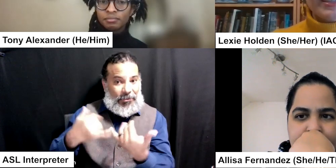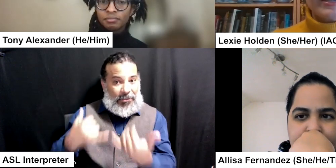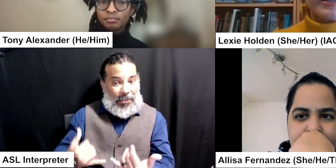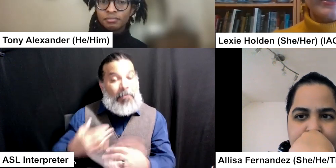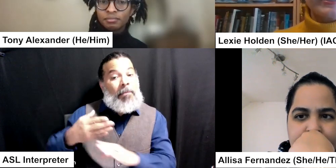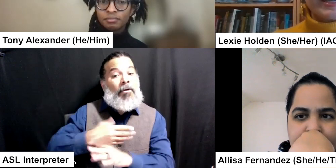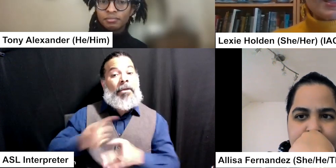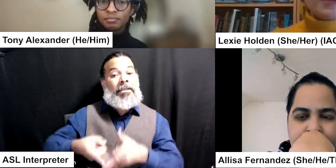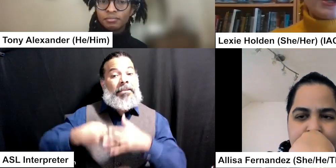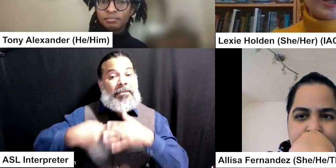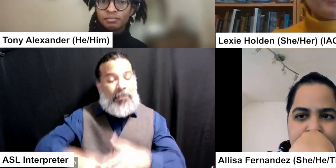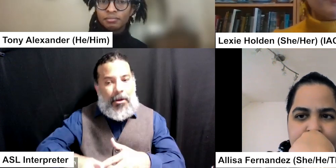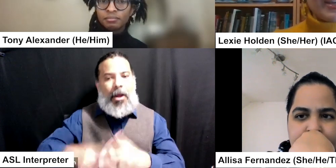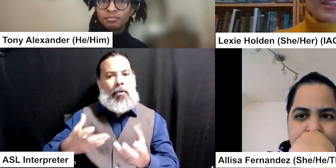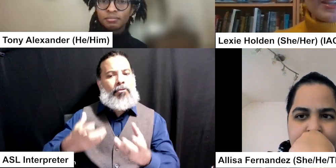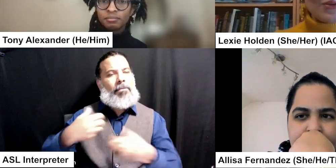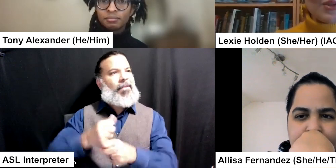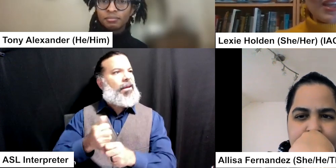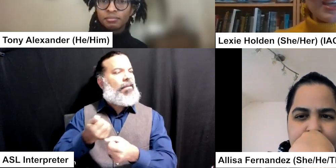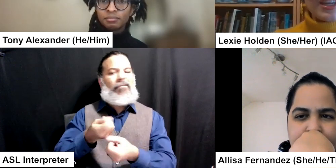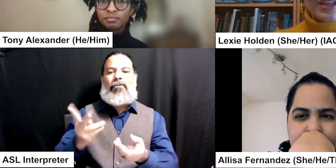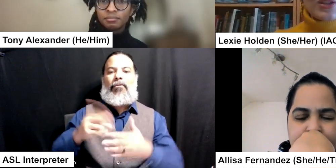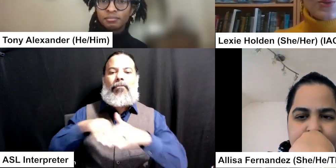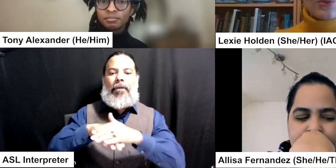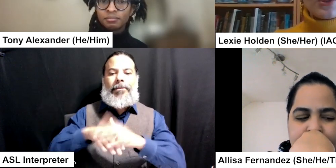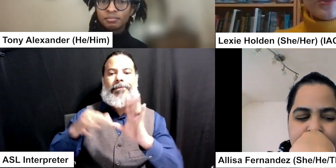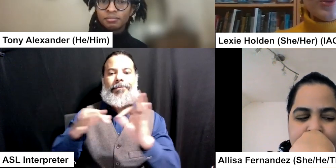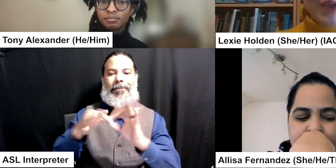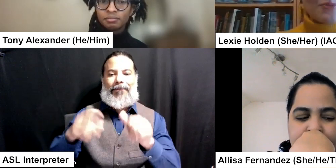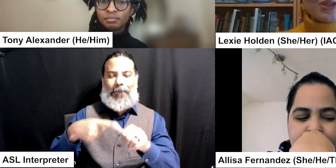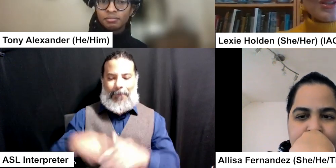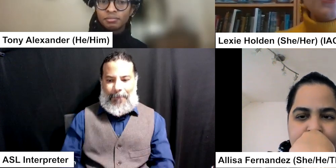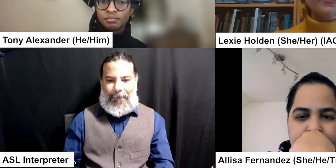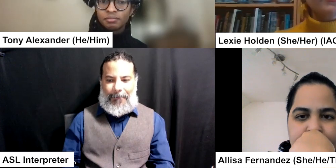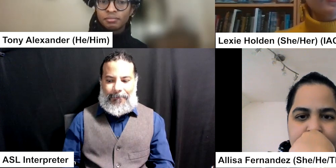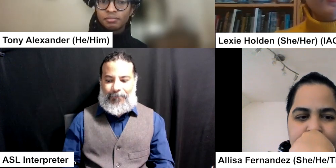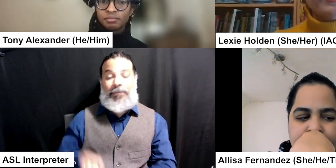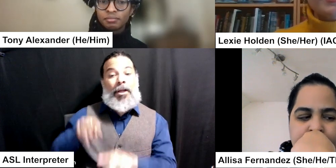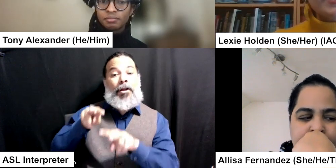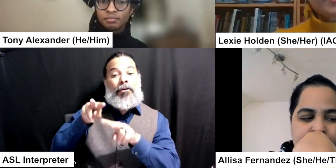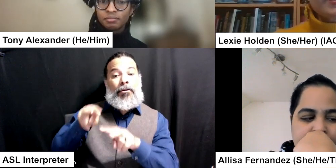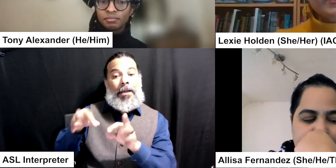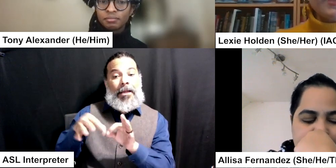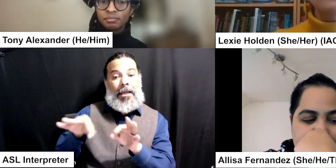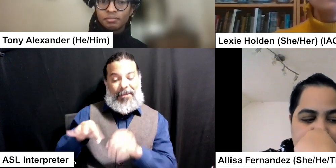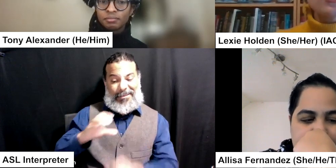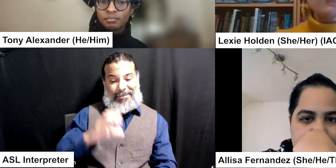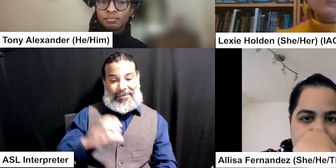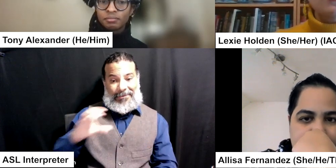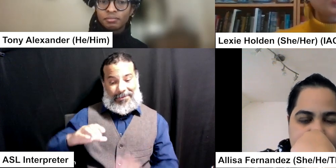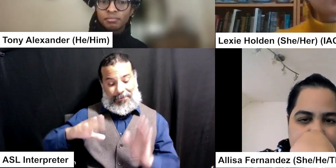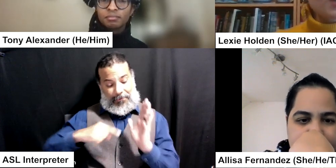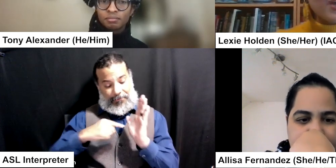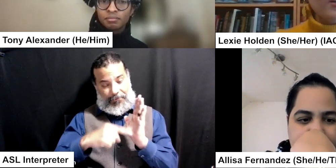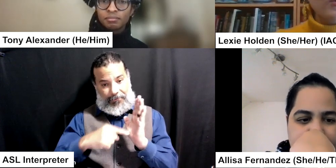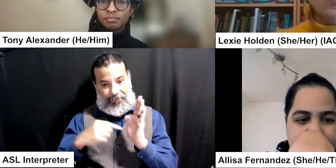we begin, I'd like to make a couple of access notes. So to view captions, you can click on CC and then choose